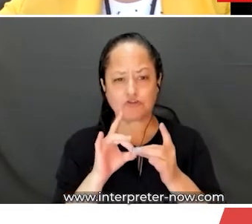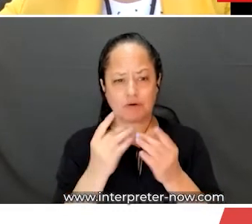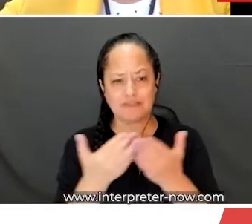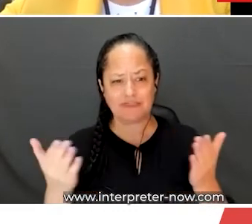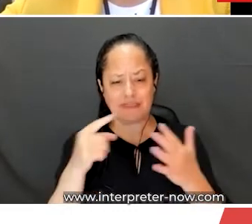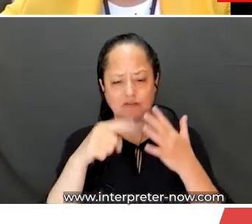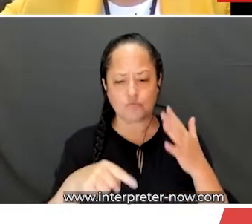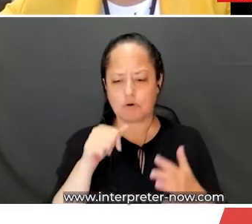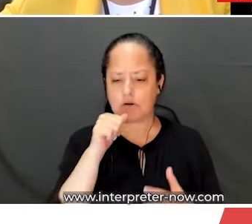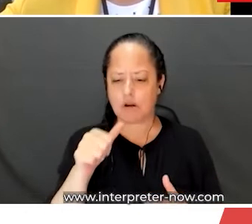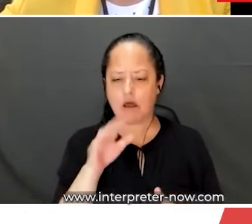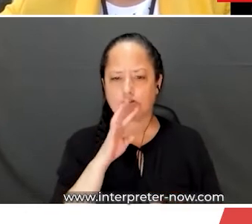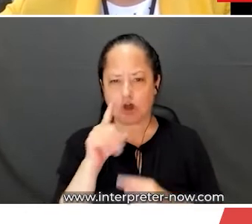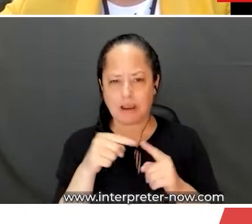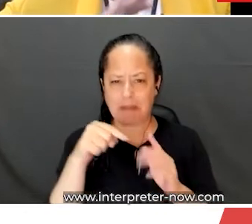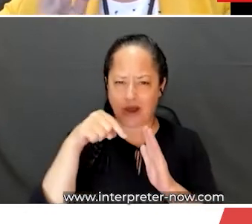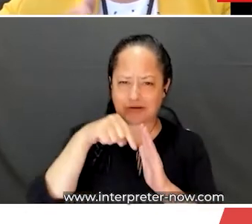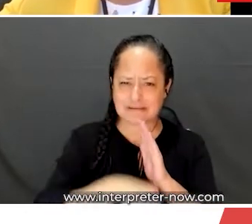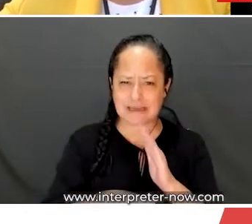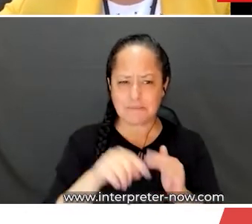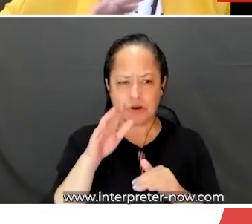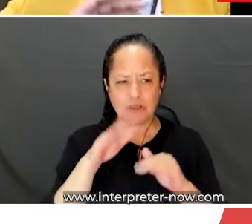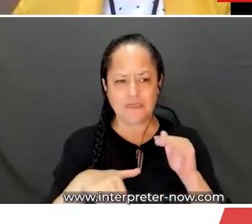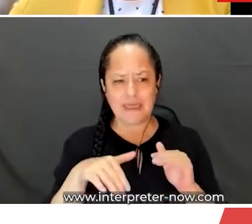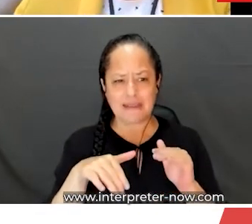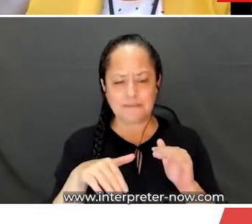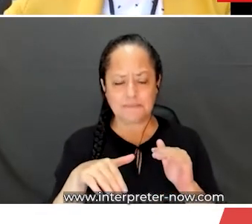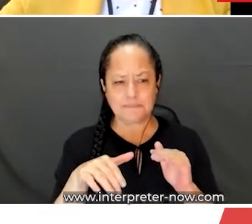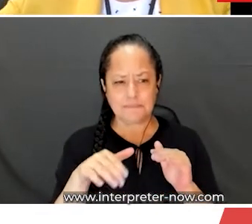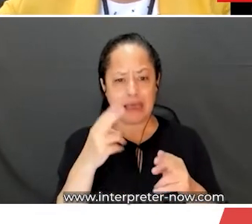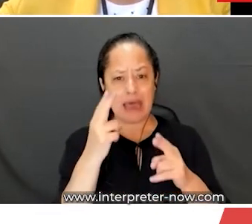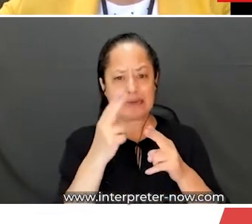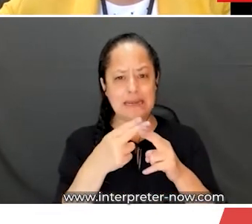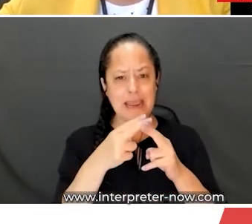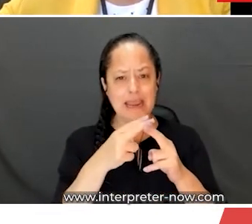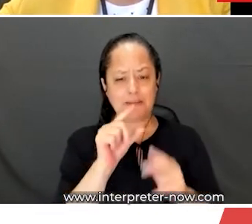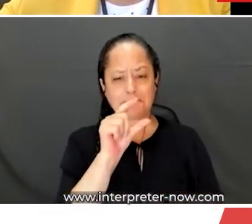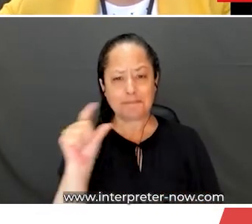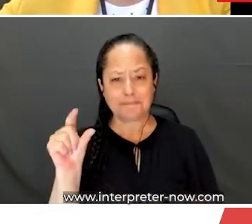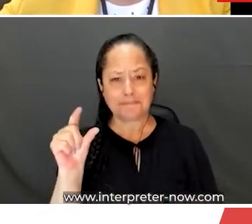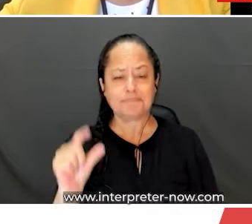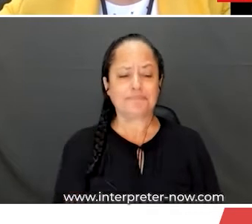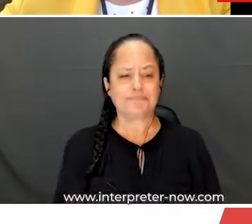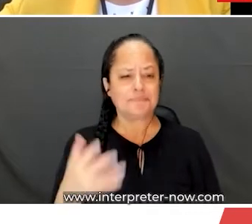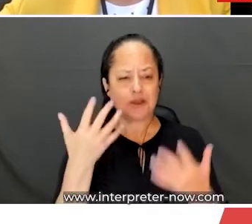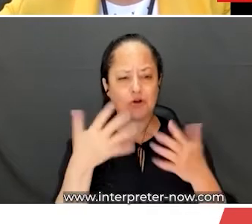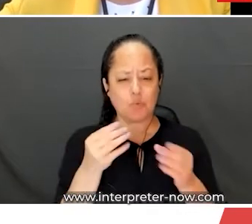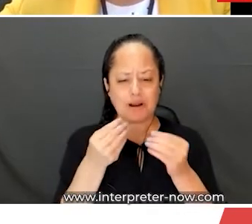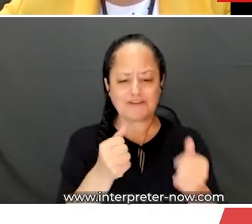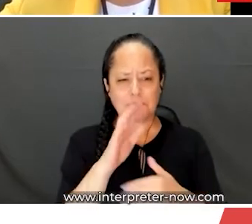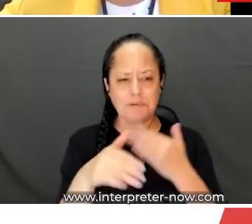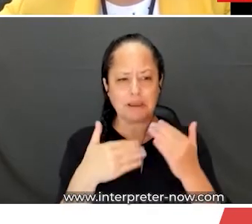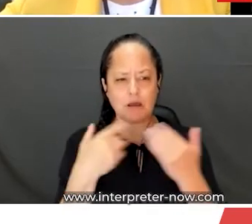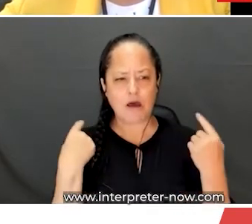we aren't talking about a little bit deeper than just an idea, like a name, because I don't want to spend all of